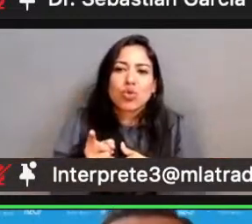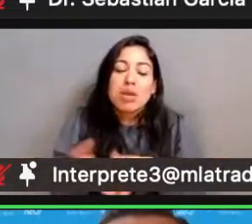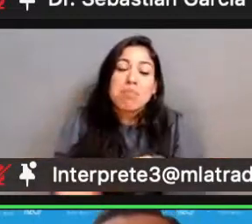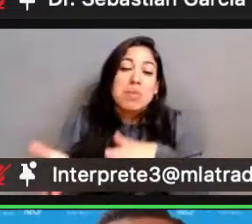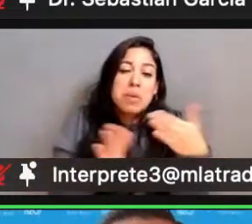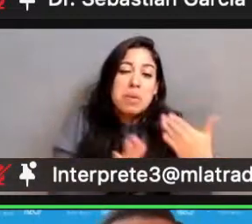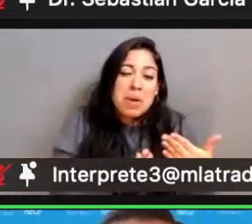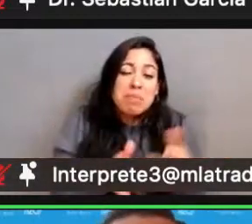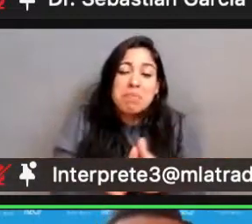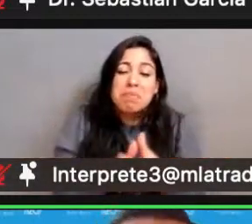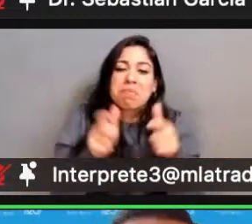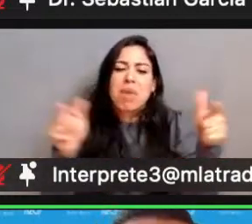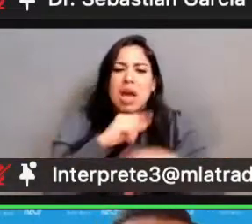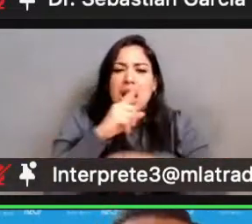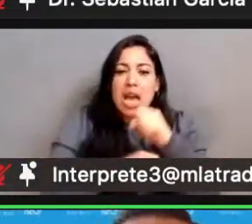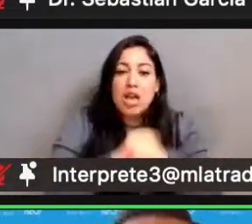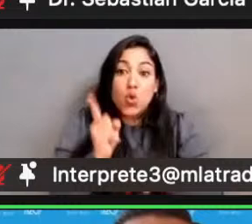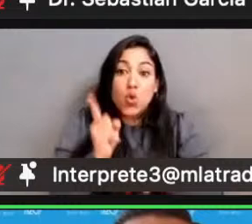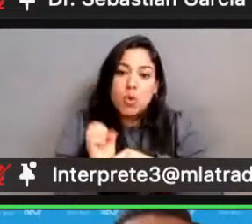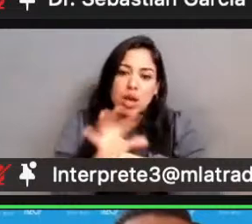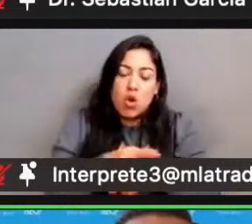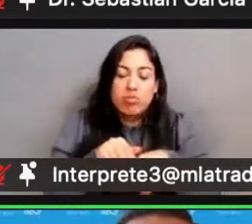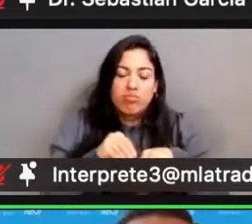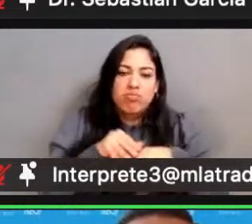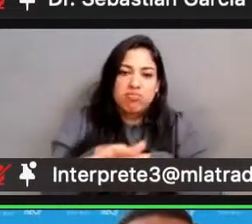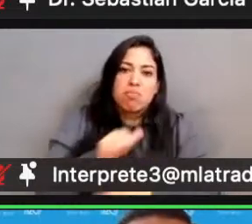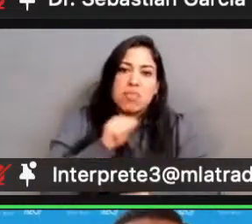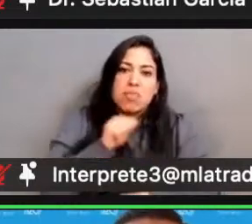excess mortality in the years of the pandemic.